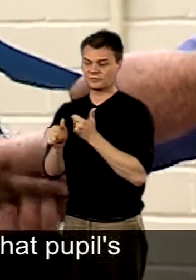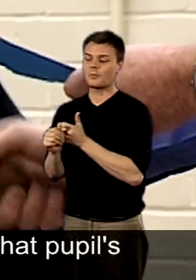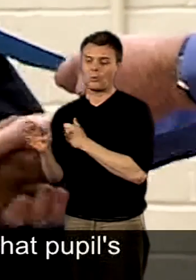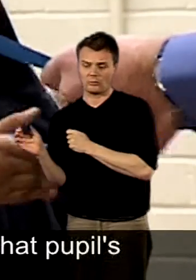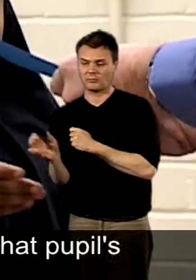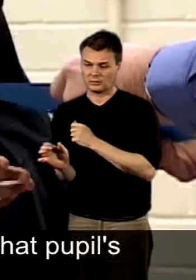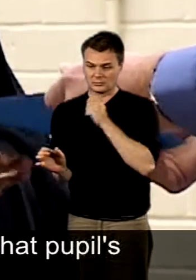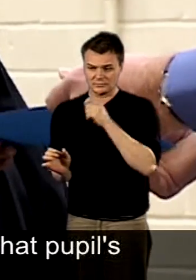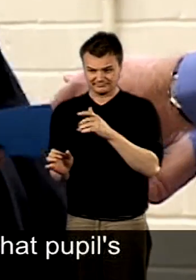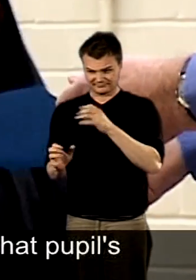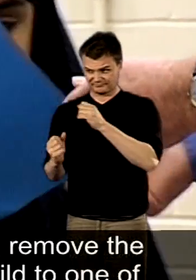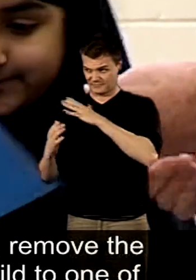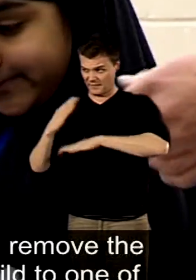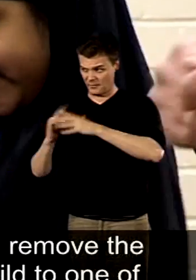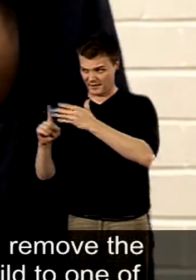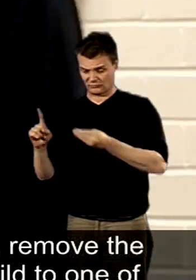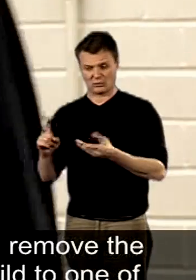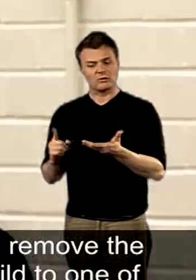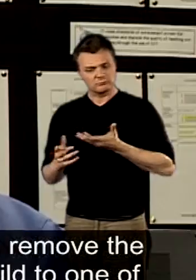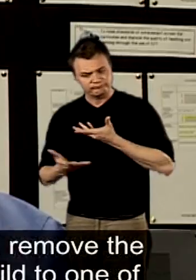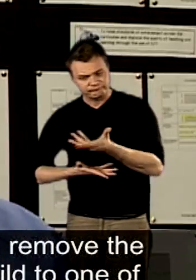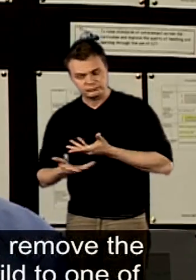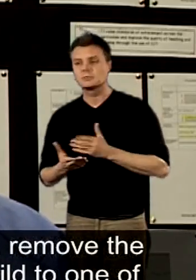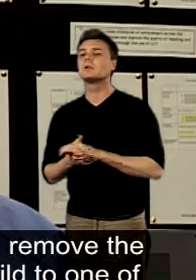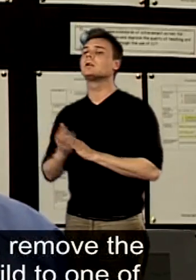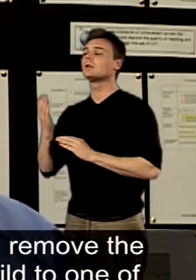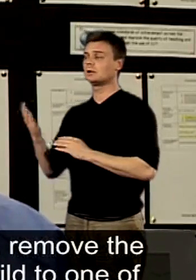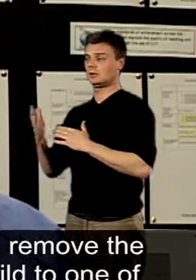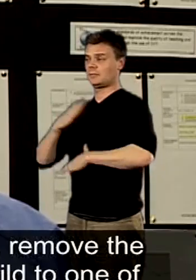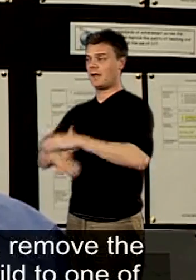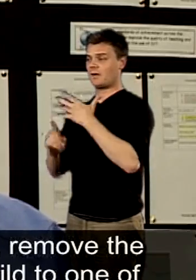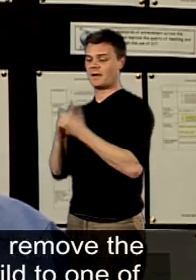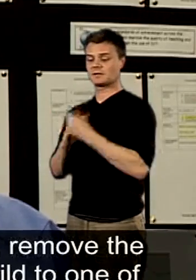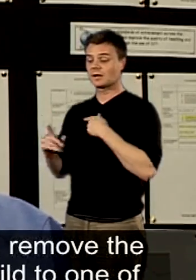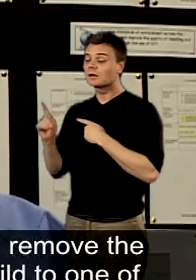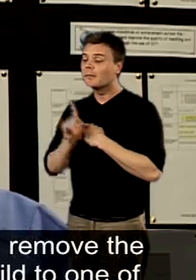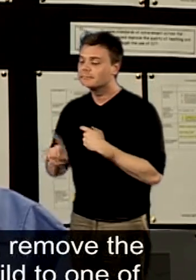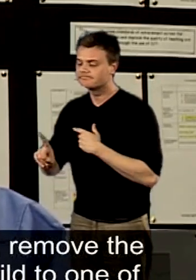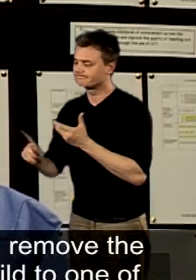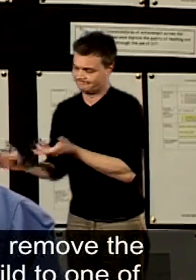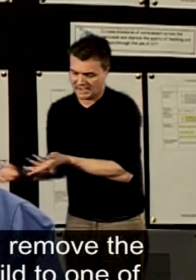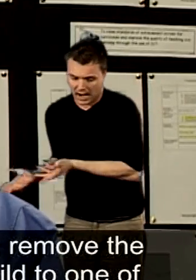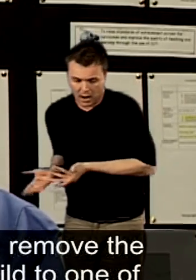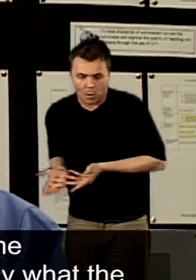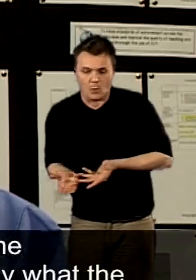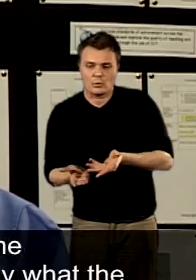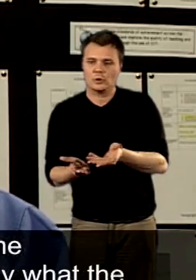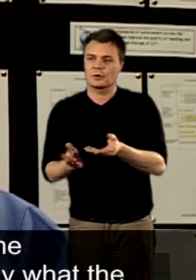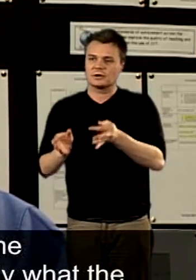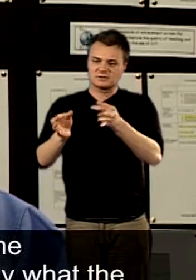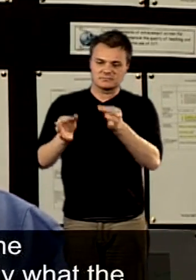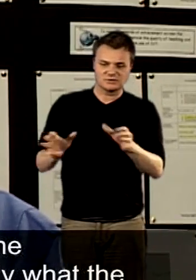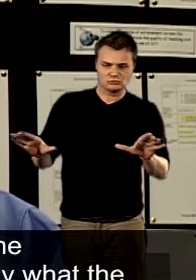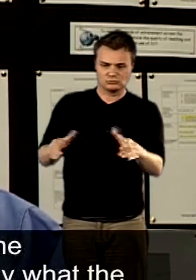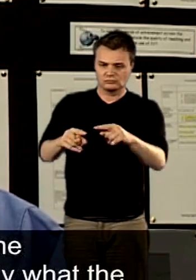the pupil's behaviour mentor. The behaviour mentor can come along, remove the child from the situation, take the child to one of our